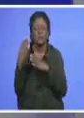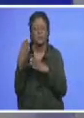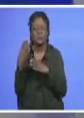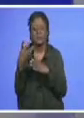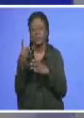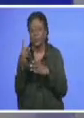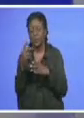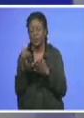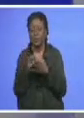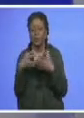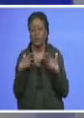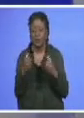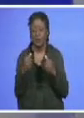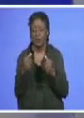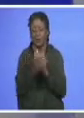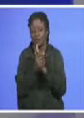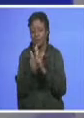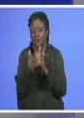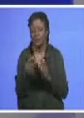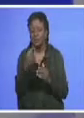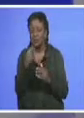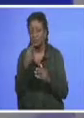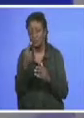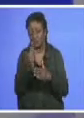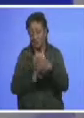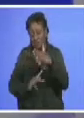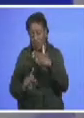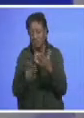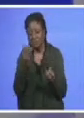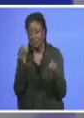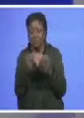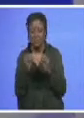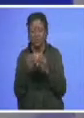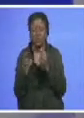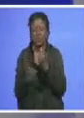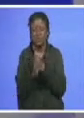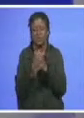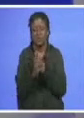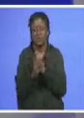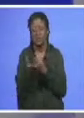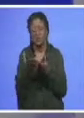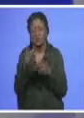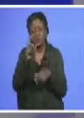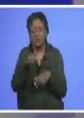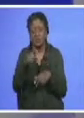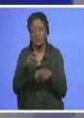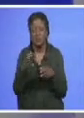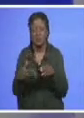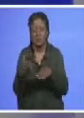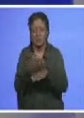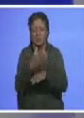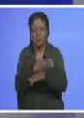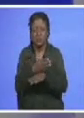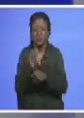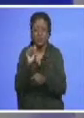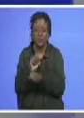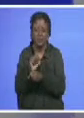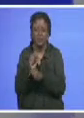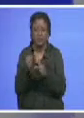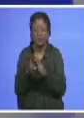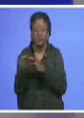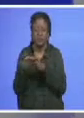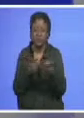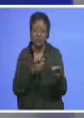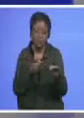be far more dangerous. This then calls for ramped up efforts to rein in the virus, which according to Attorney General Senator the